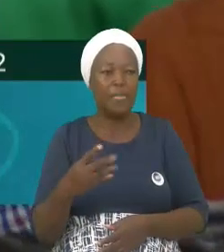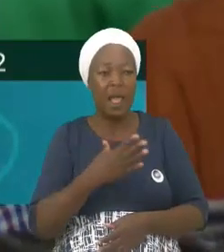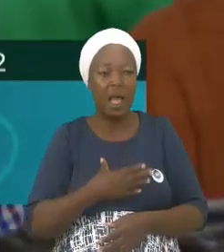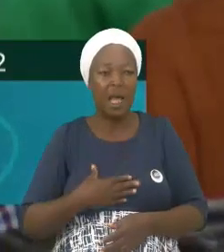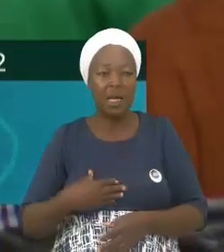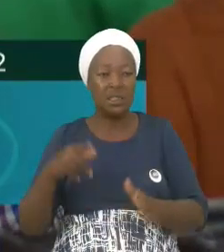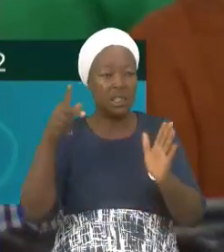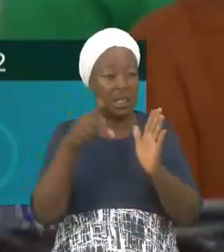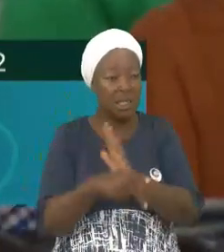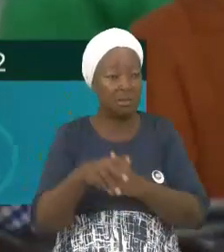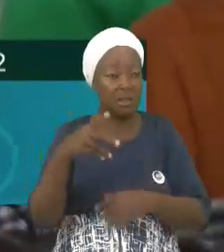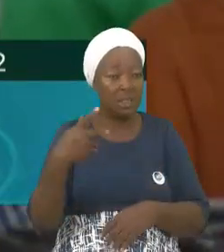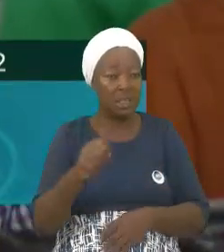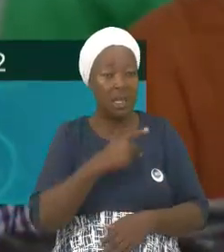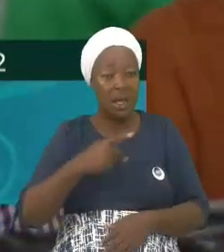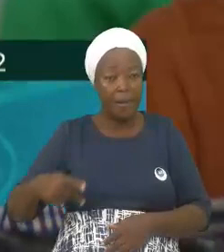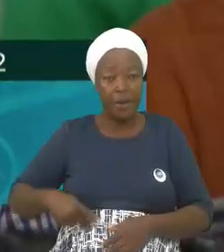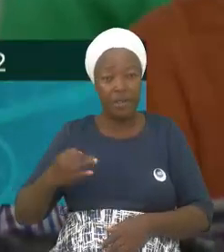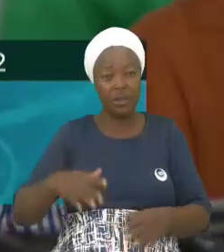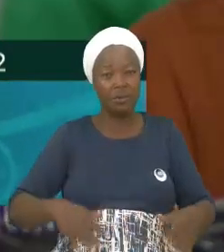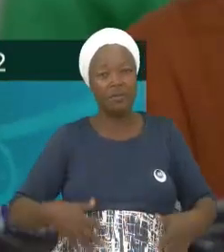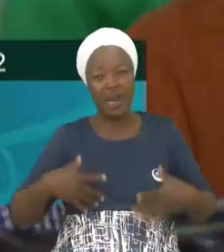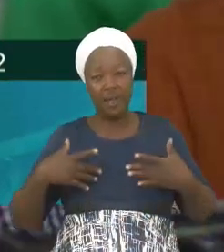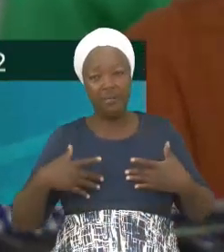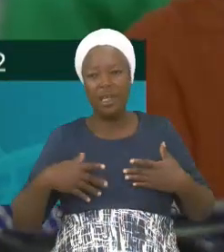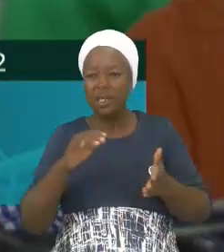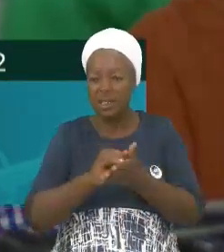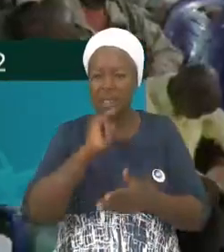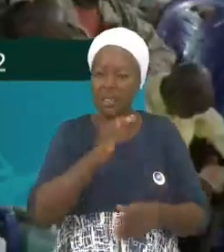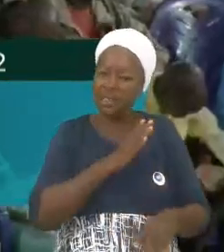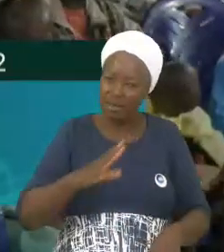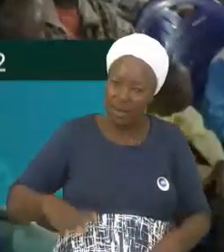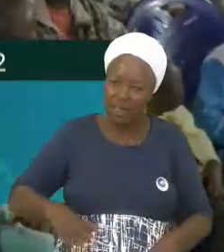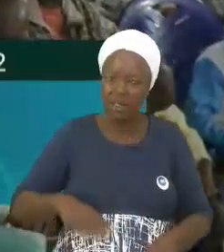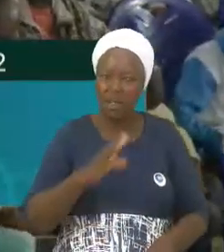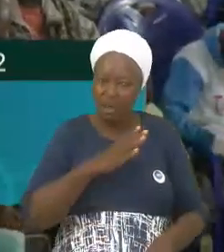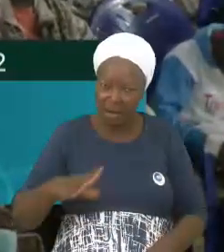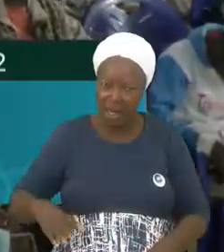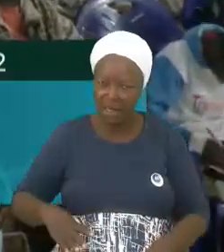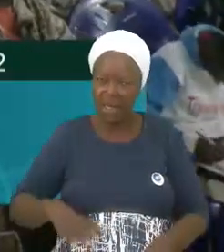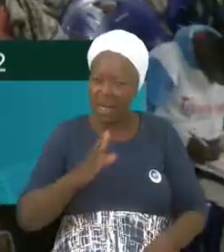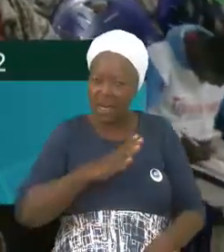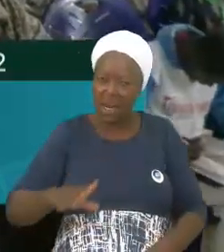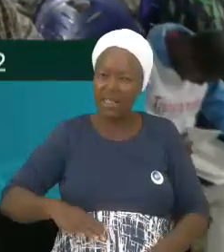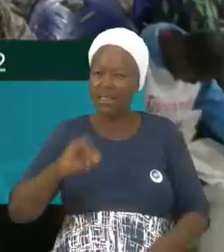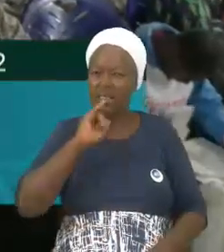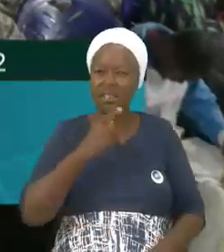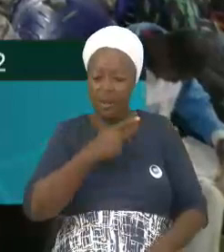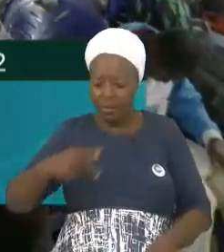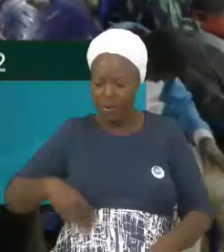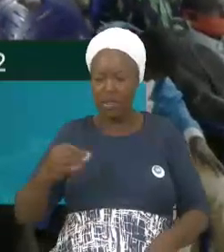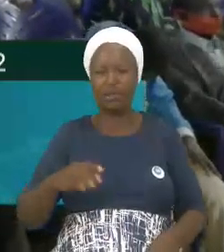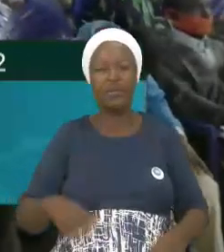killed the prince of life. That's Christ. Christ is the prince of life. He gives us life. He gives